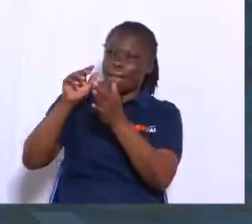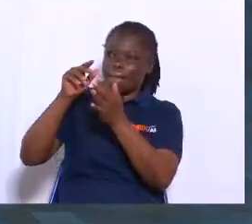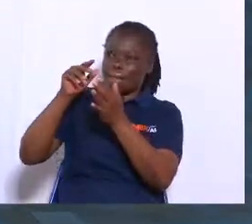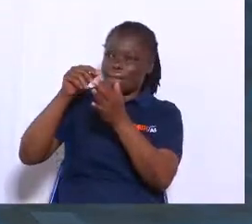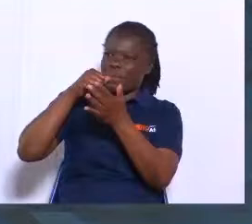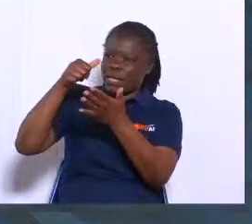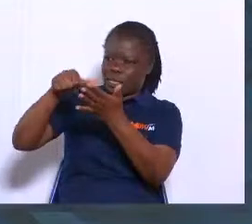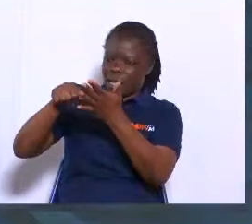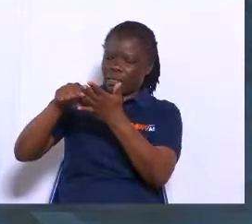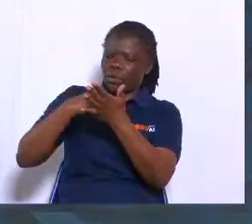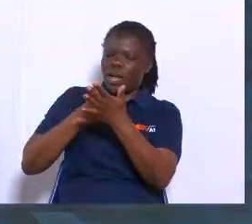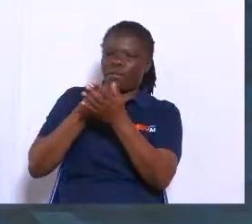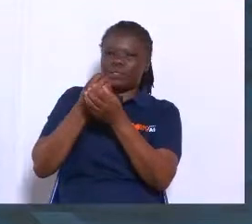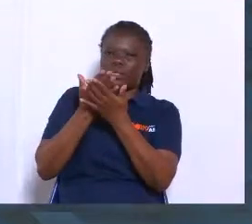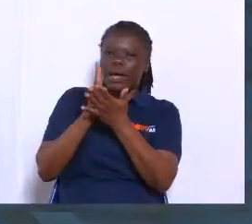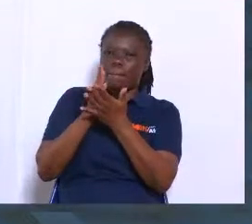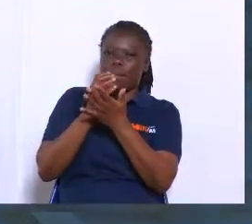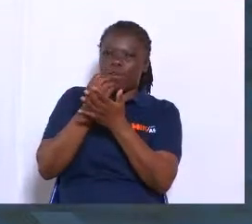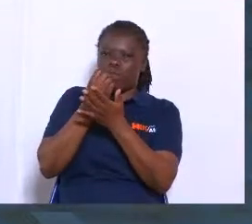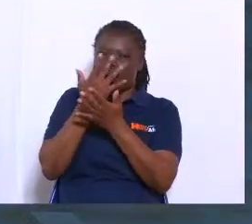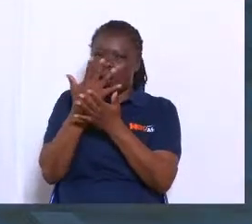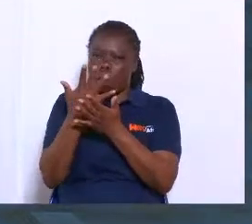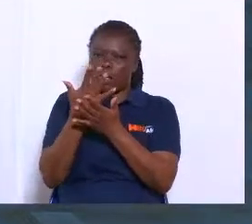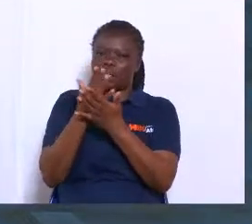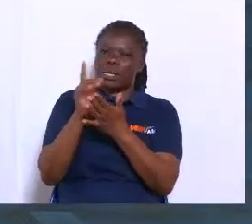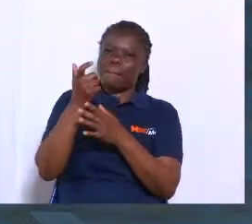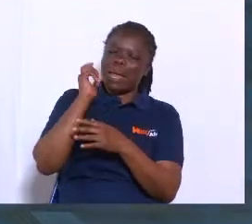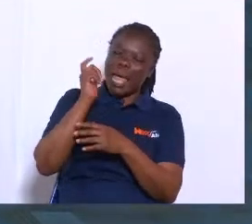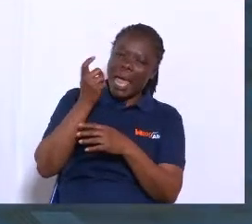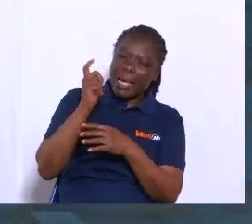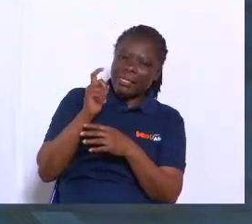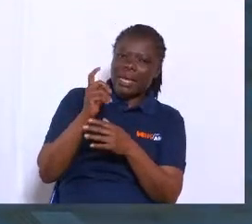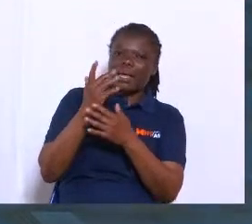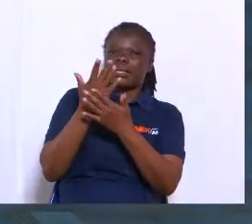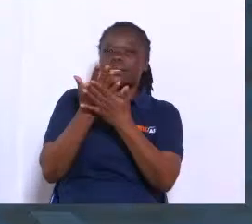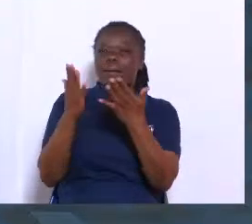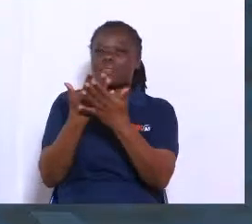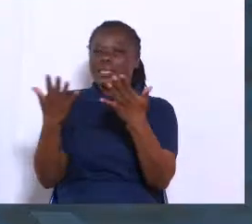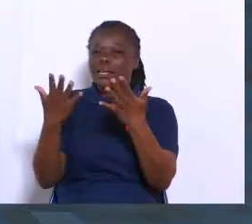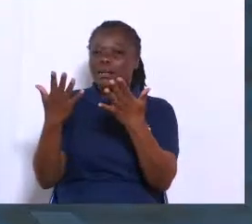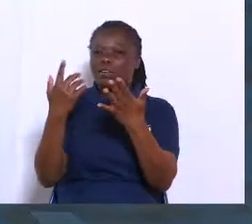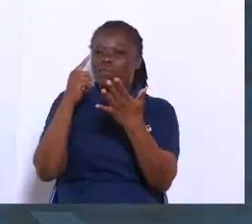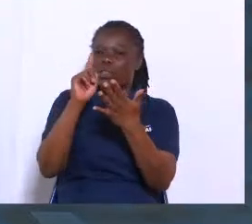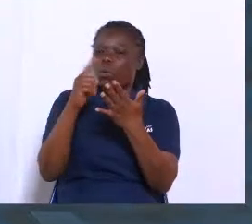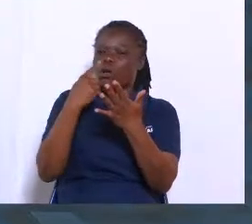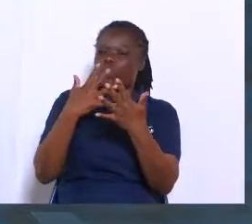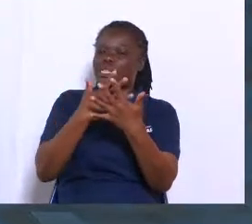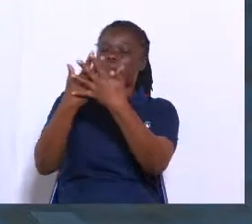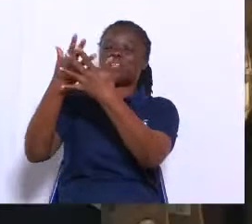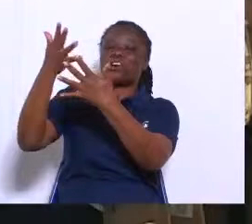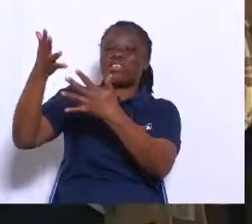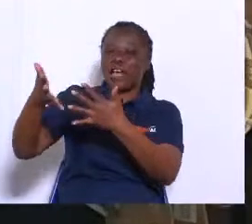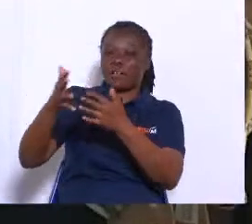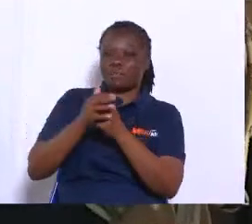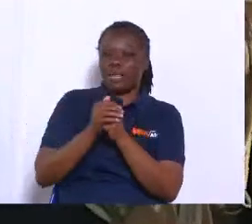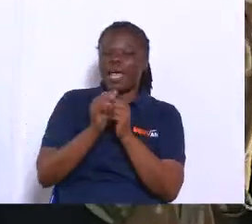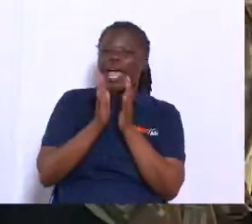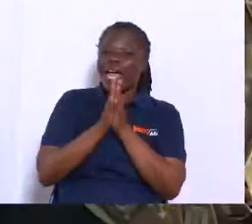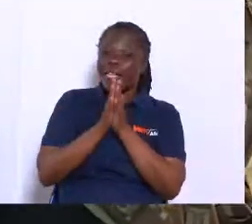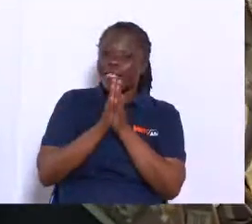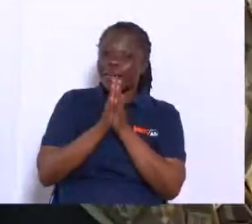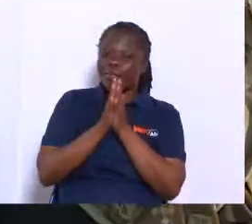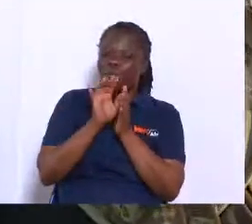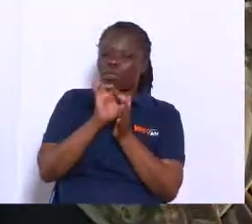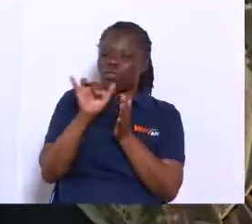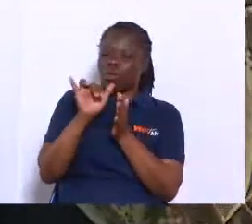have some flour, maybe some eggs, maybe something for the one that was in prison. And